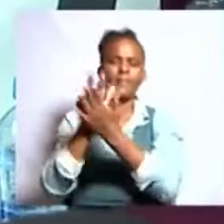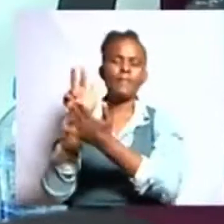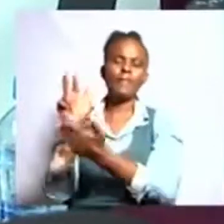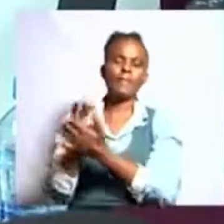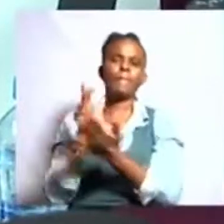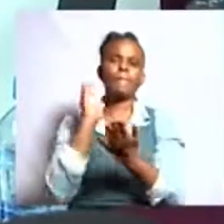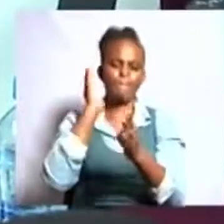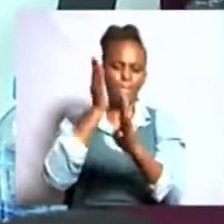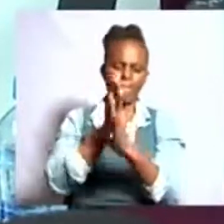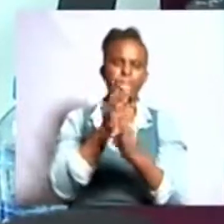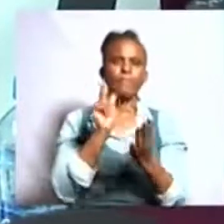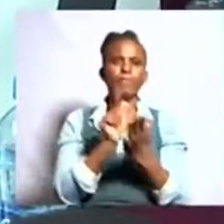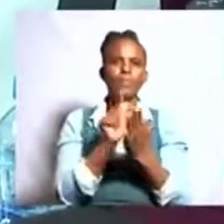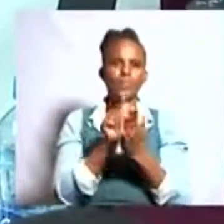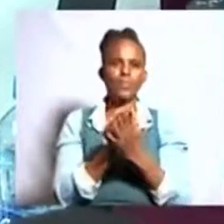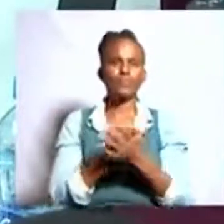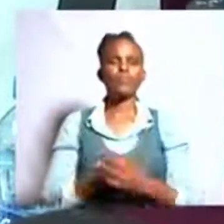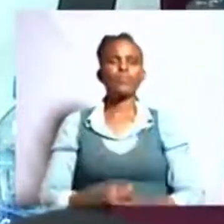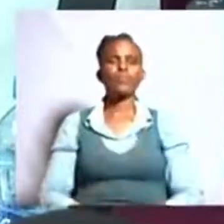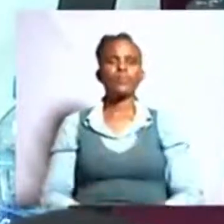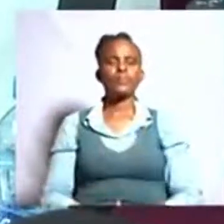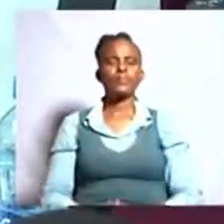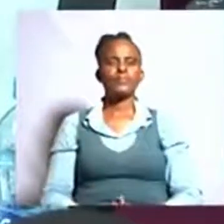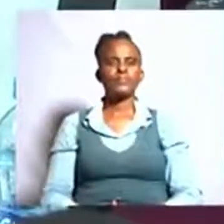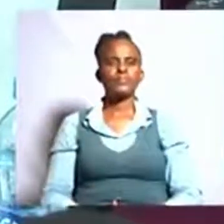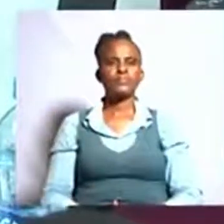to Lusaka.